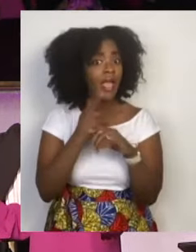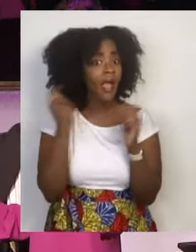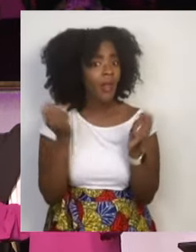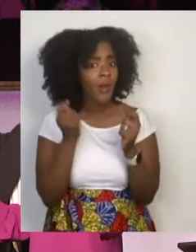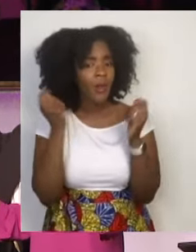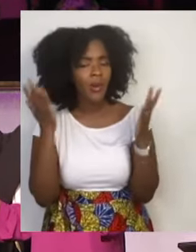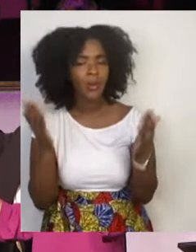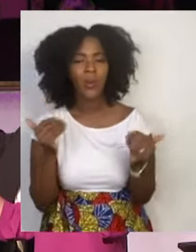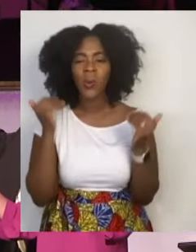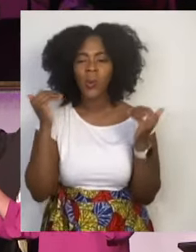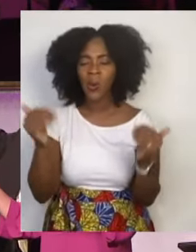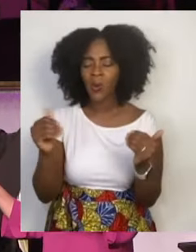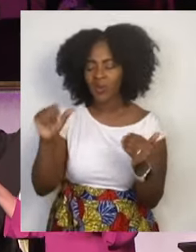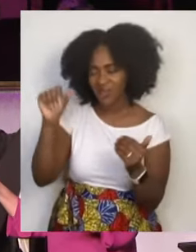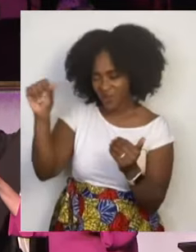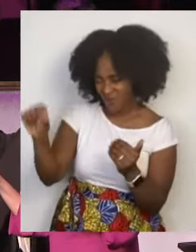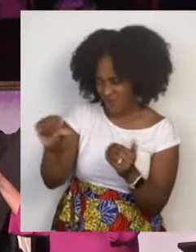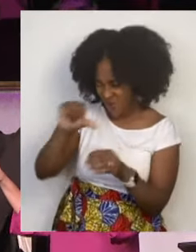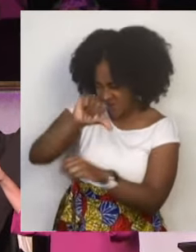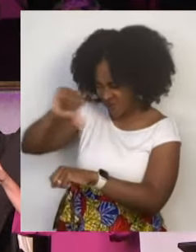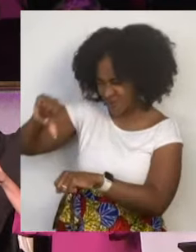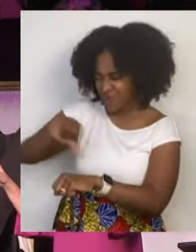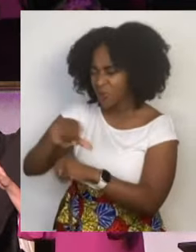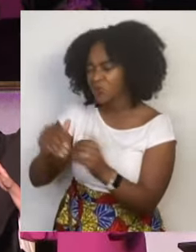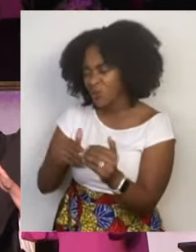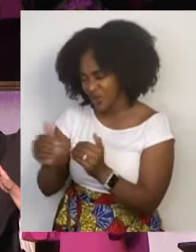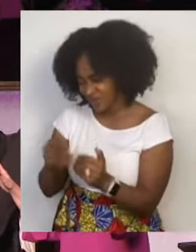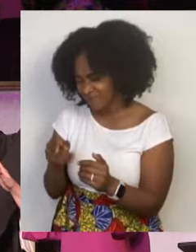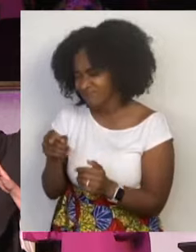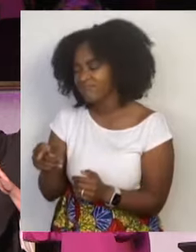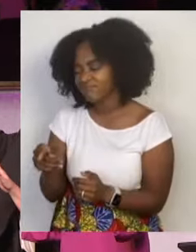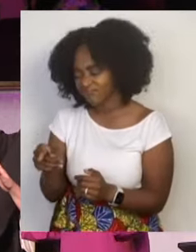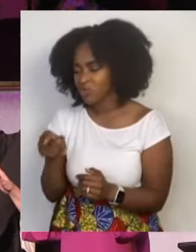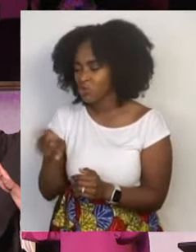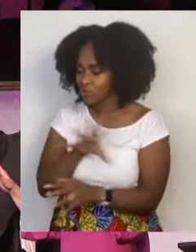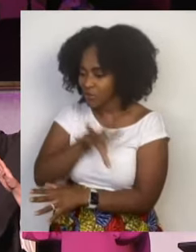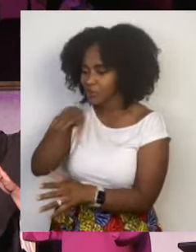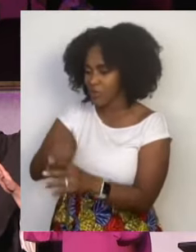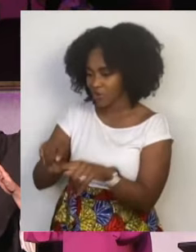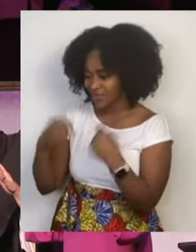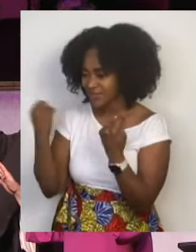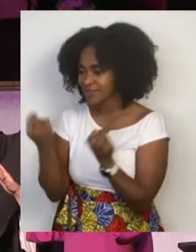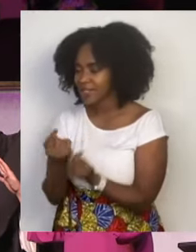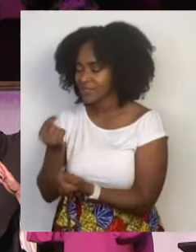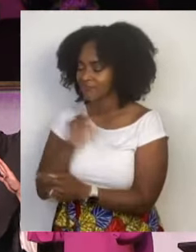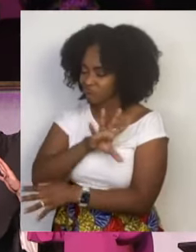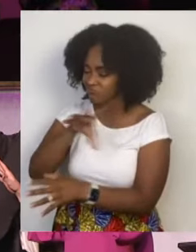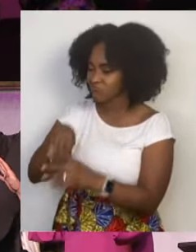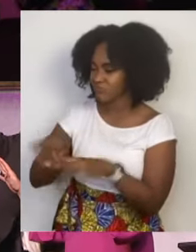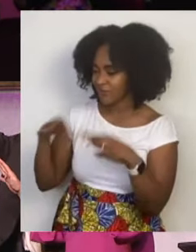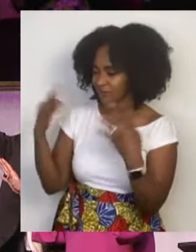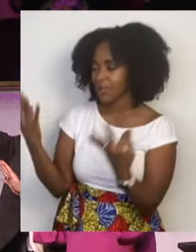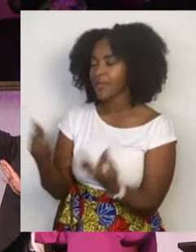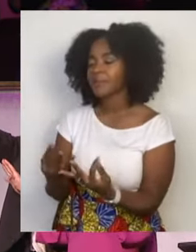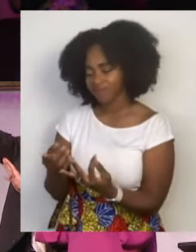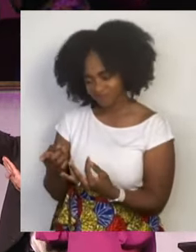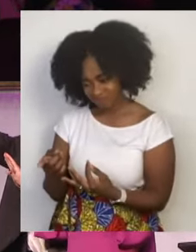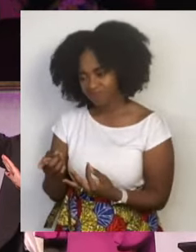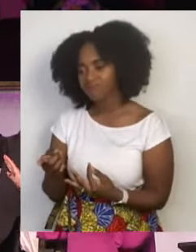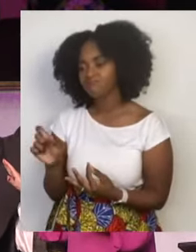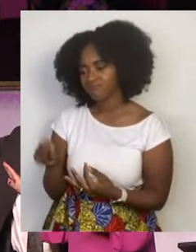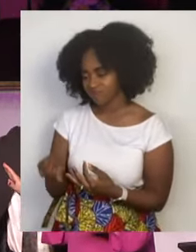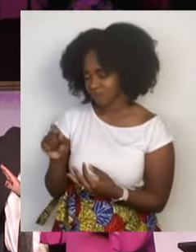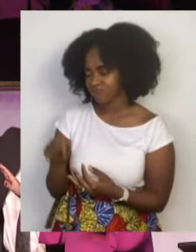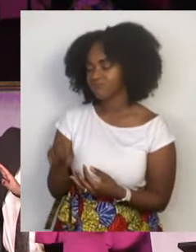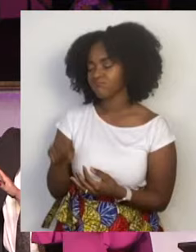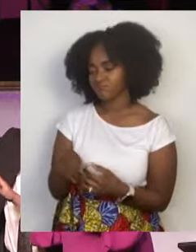Hallelujah. You're a part of the team. You're a part of the family. Hallelujah. And if the builders